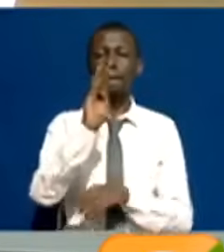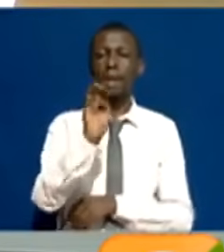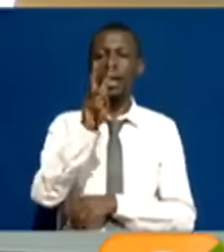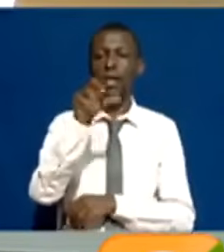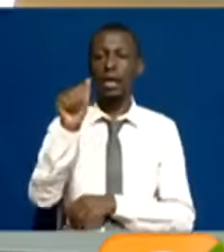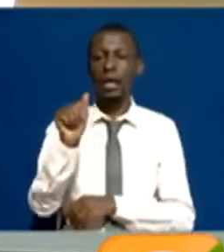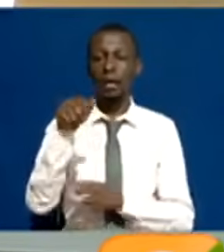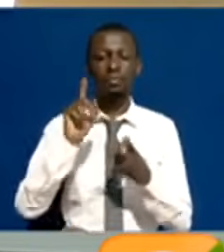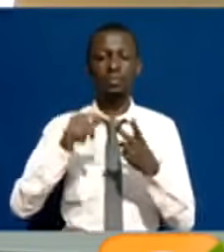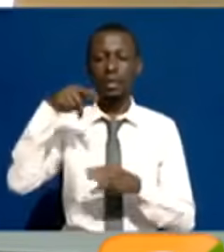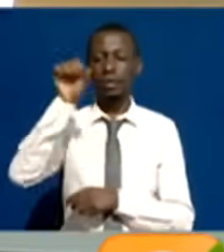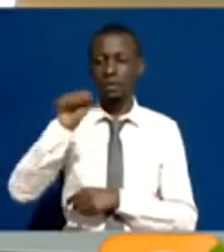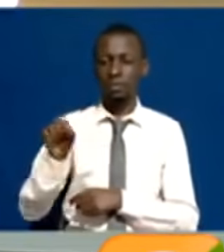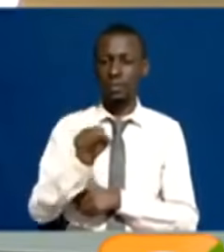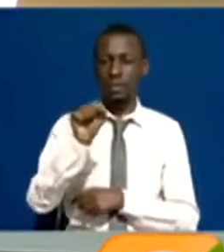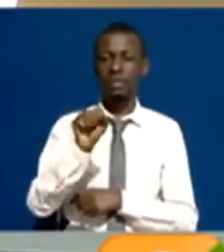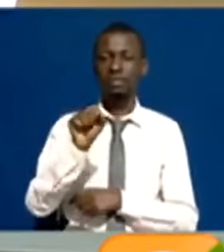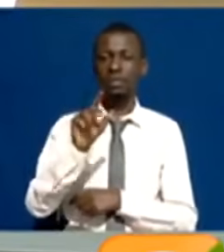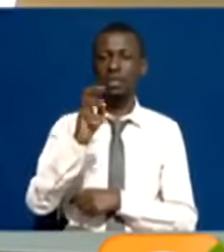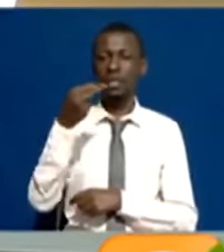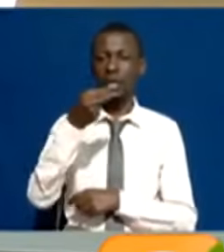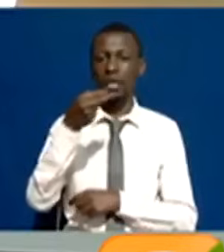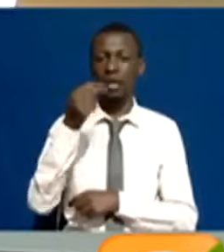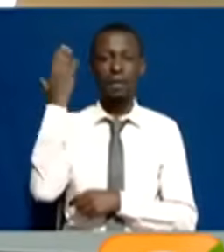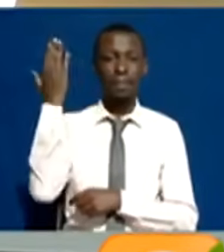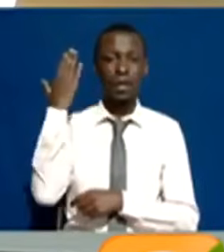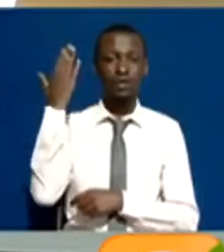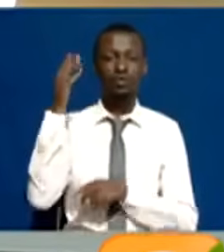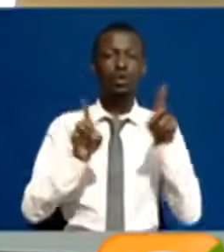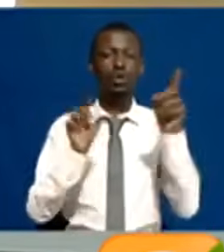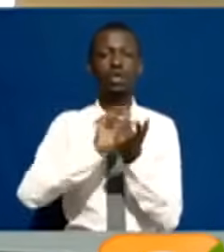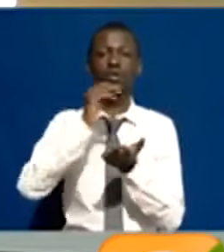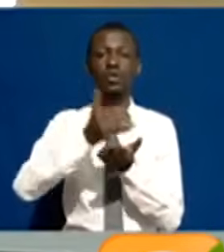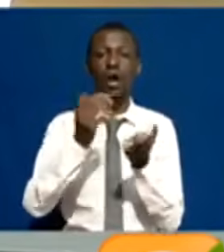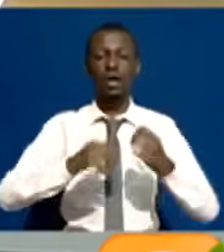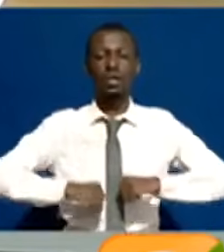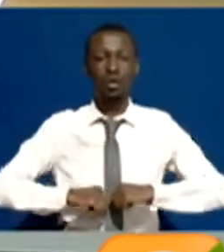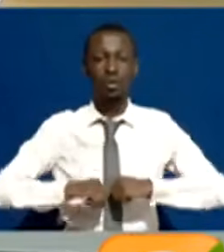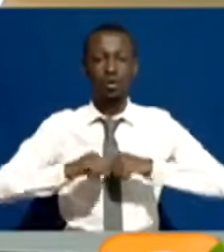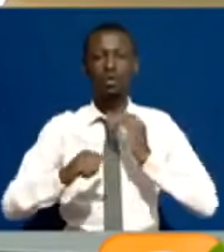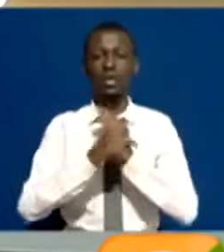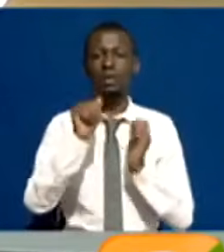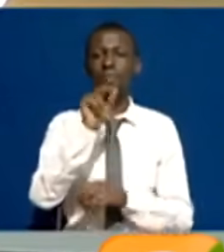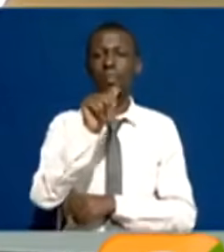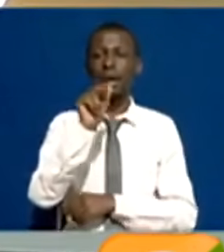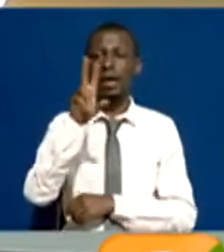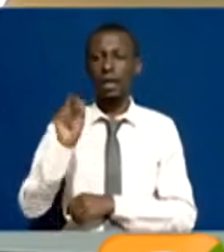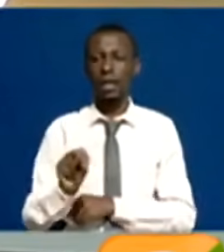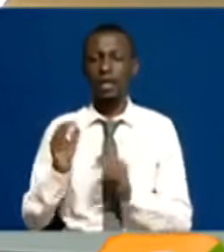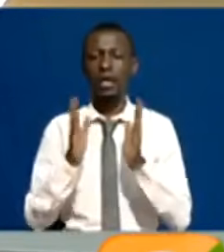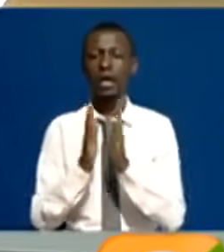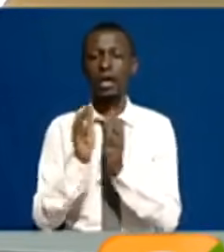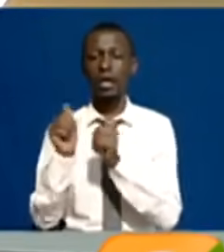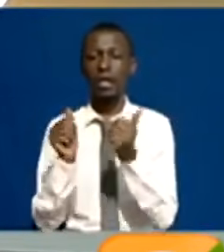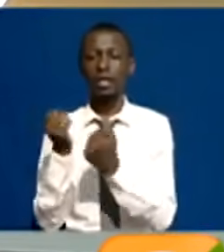principal secretary Leah Gwiyo, former Tourism Fund CEO Allan Chenane, and 13